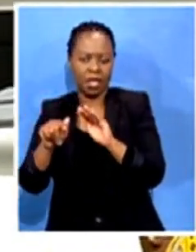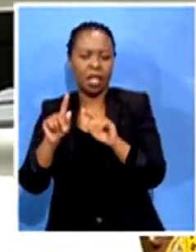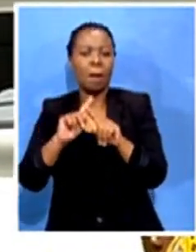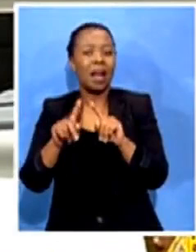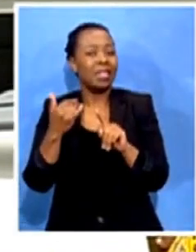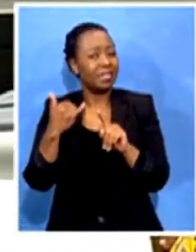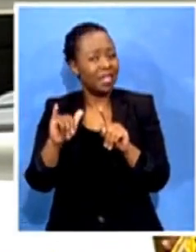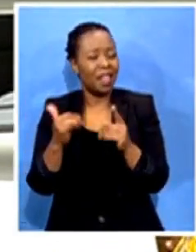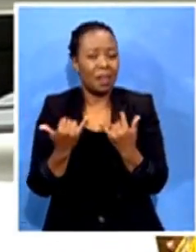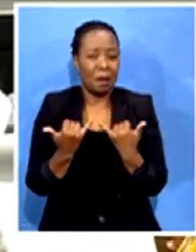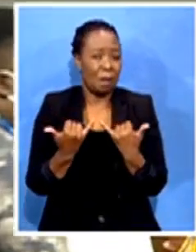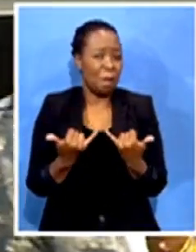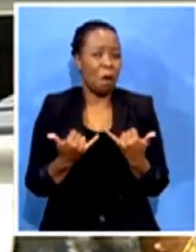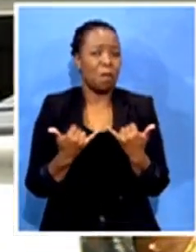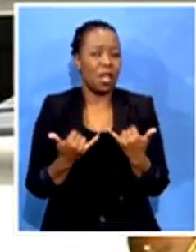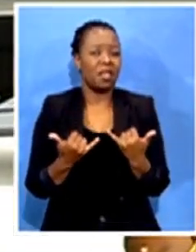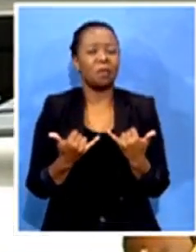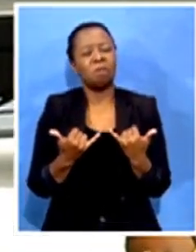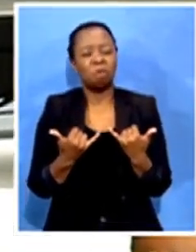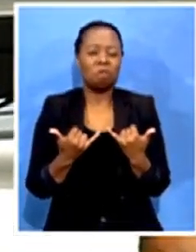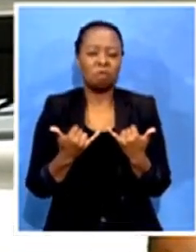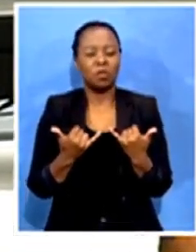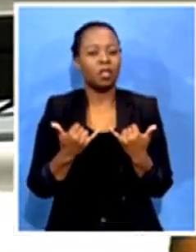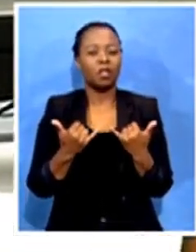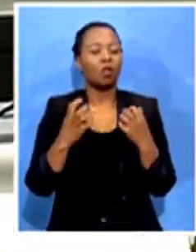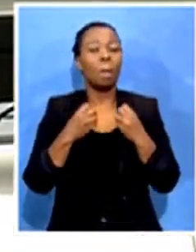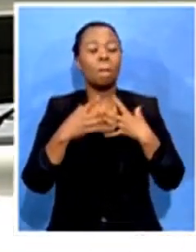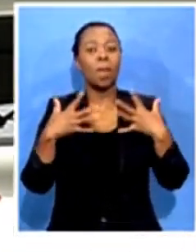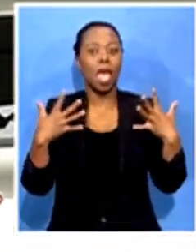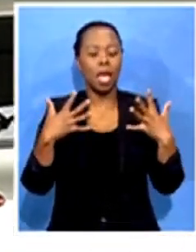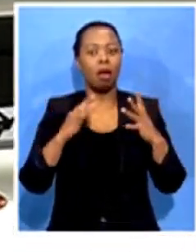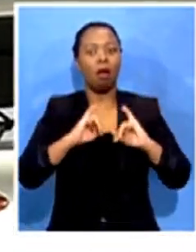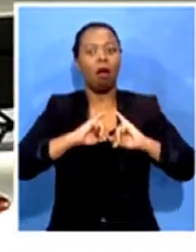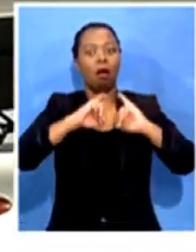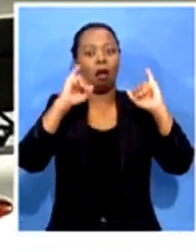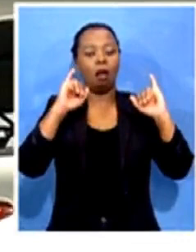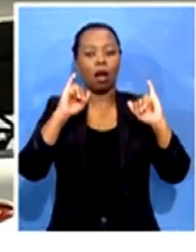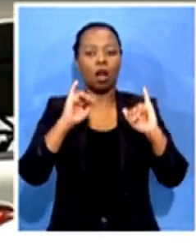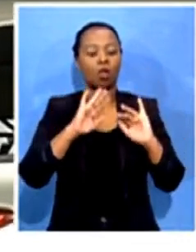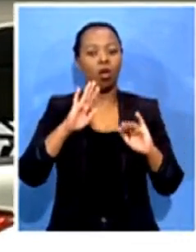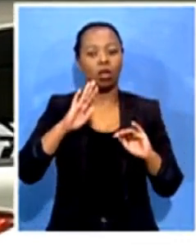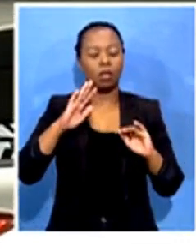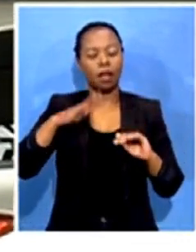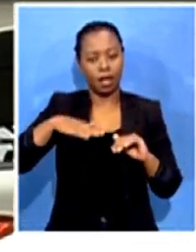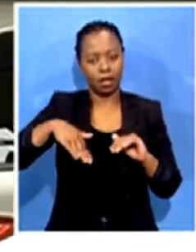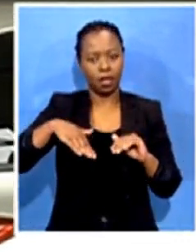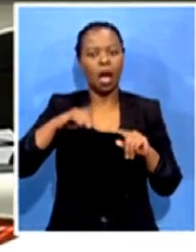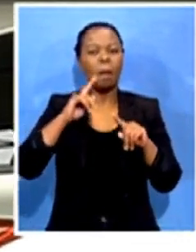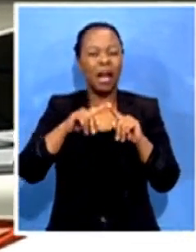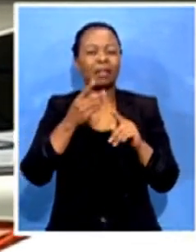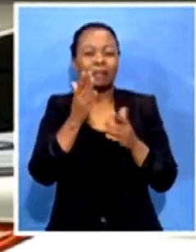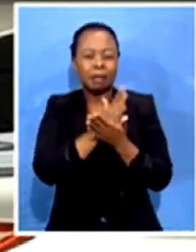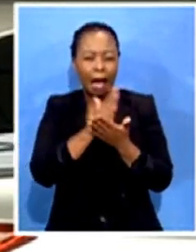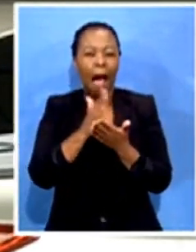not many trauma patients, but in some instances they are there. Even with the restrictions in some areas, they are there. So we